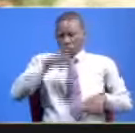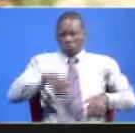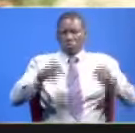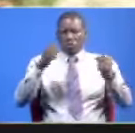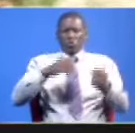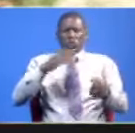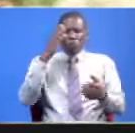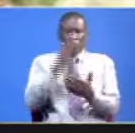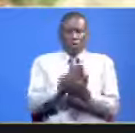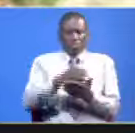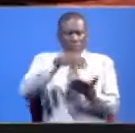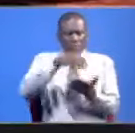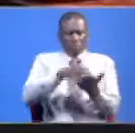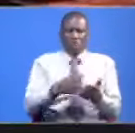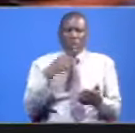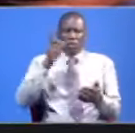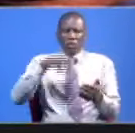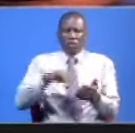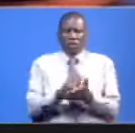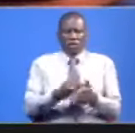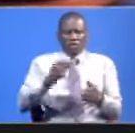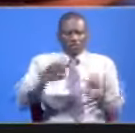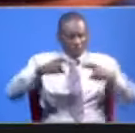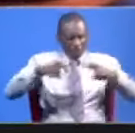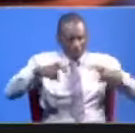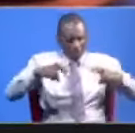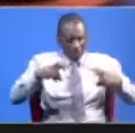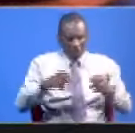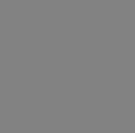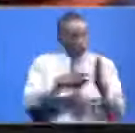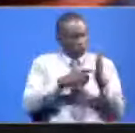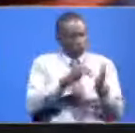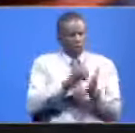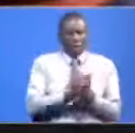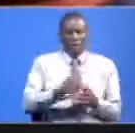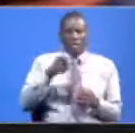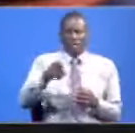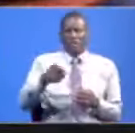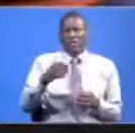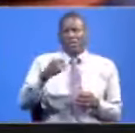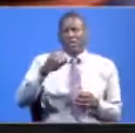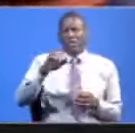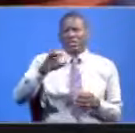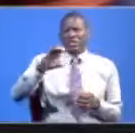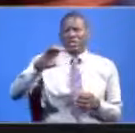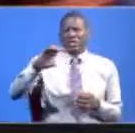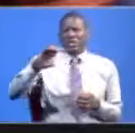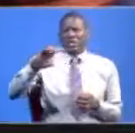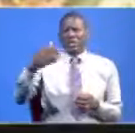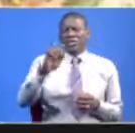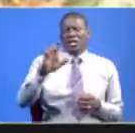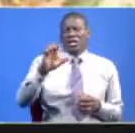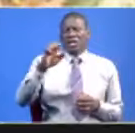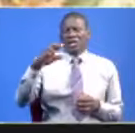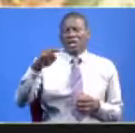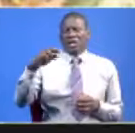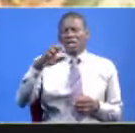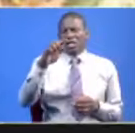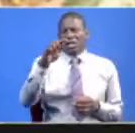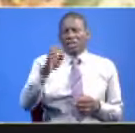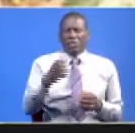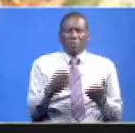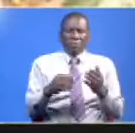Abdi confirmed the incident, stating that initial investigations indicate that Chelagat may have been killed days prior. The